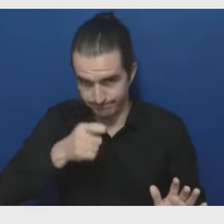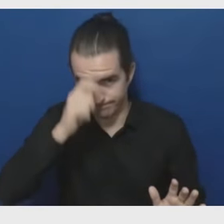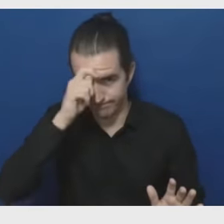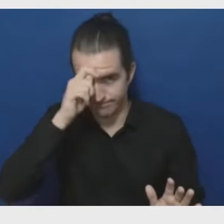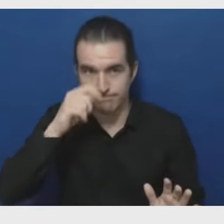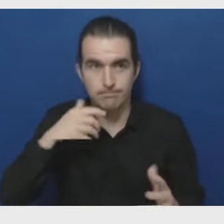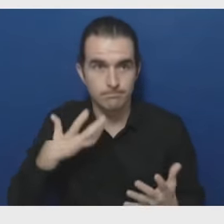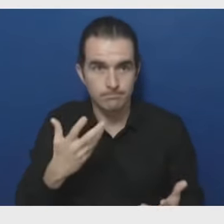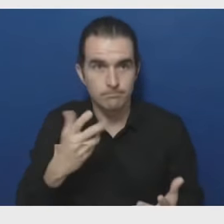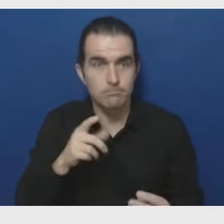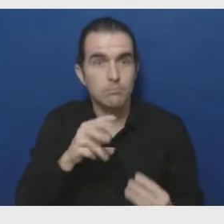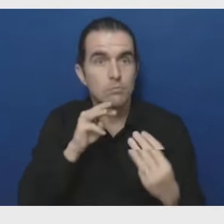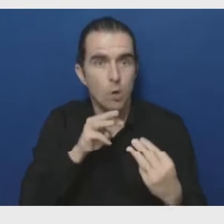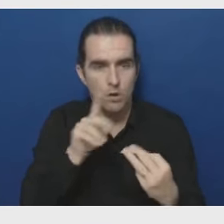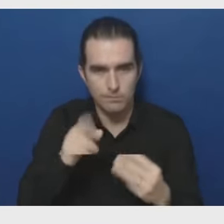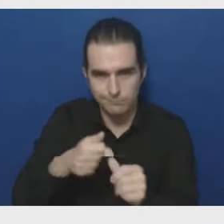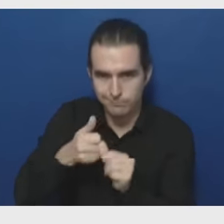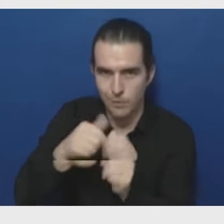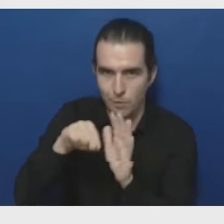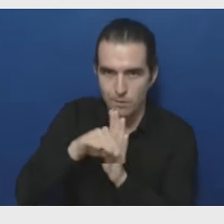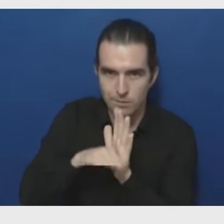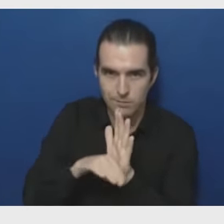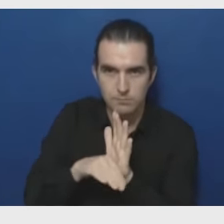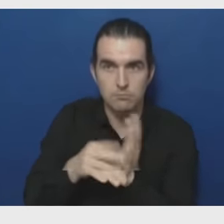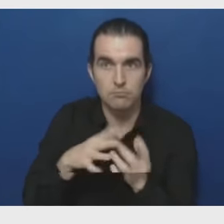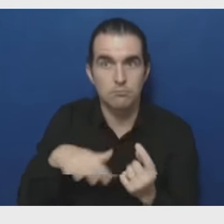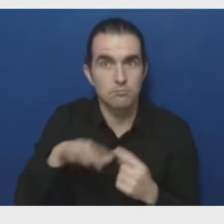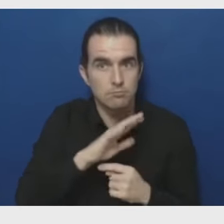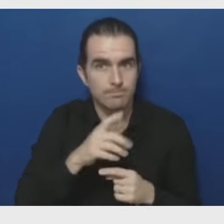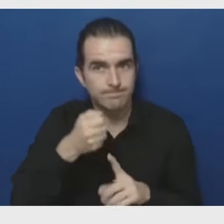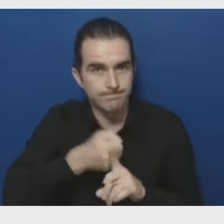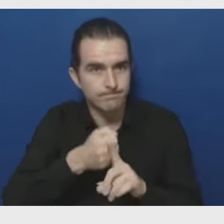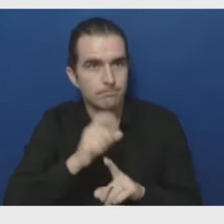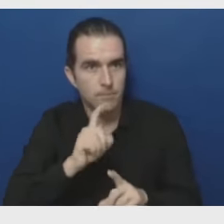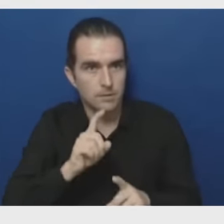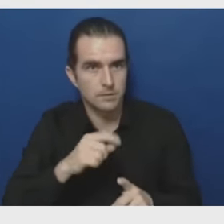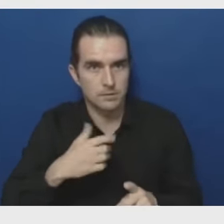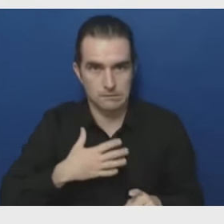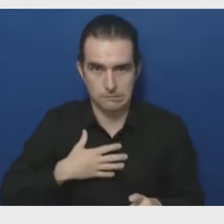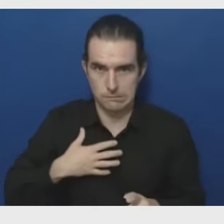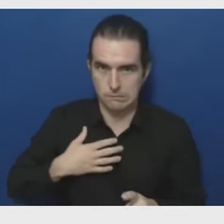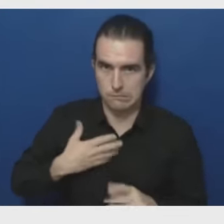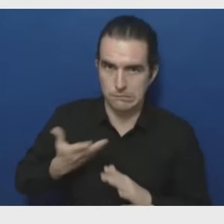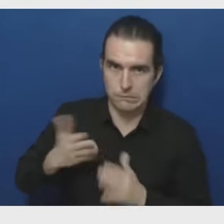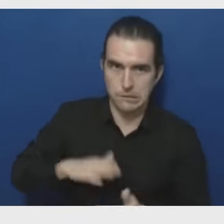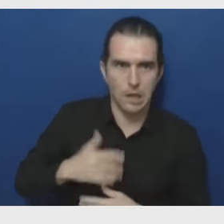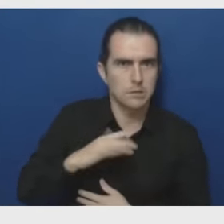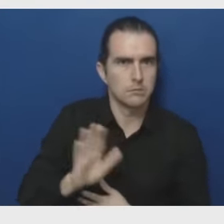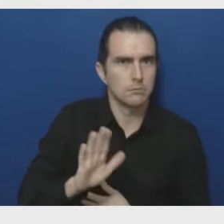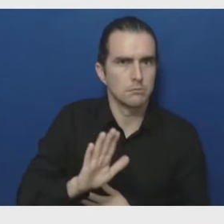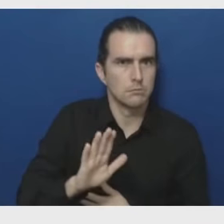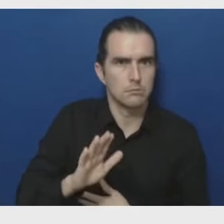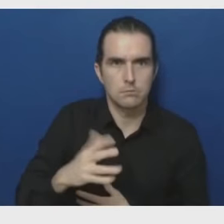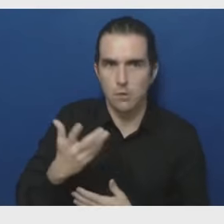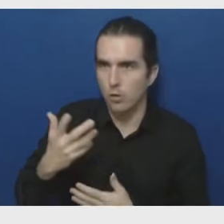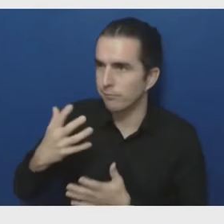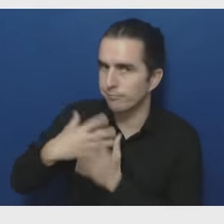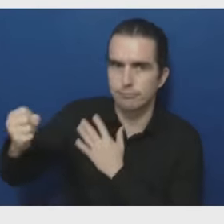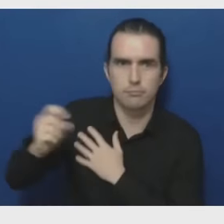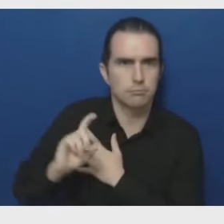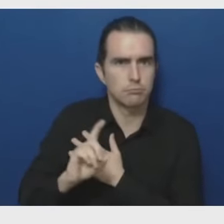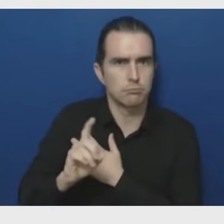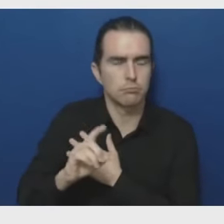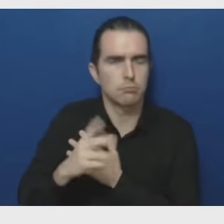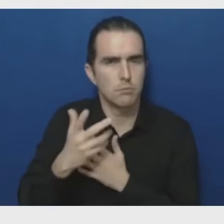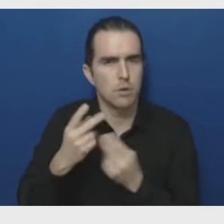that follows not just the incident and the loss of life and the outrage, but follows the perpetrators and